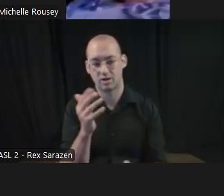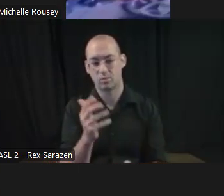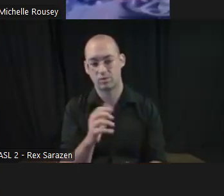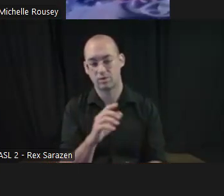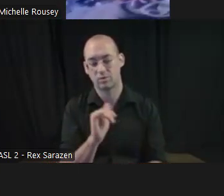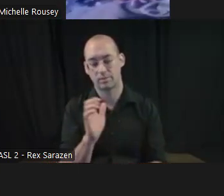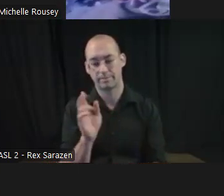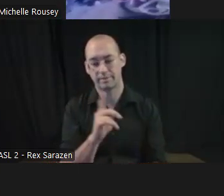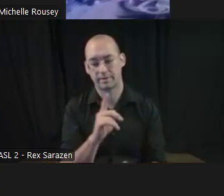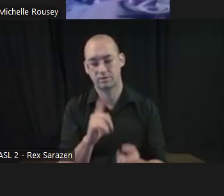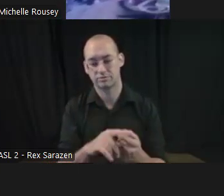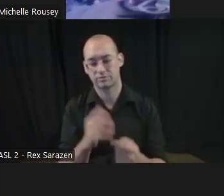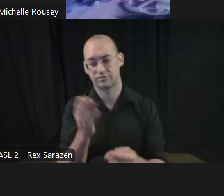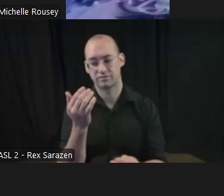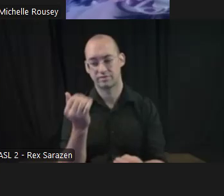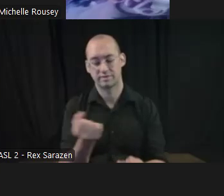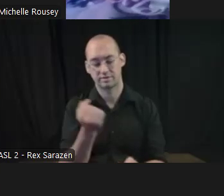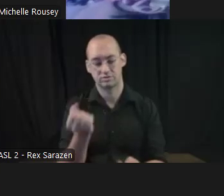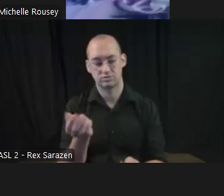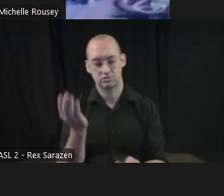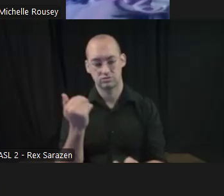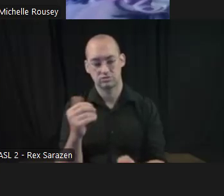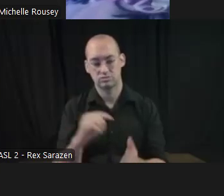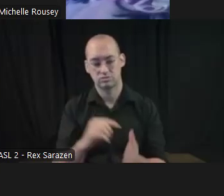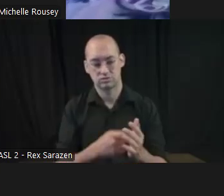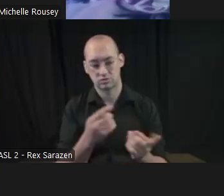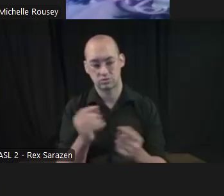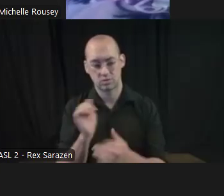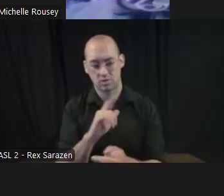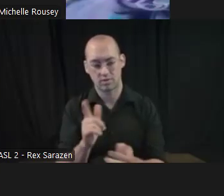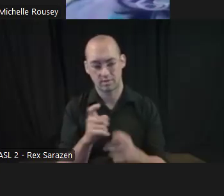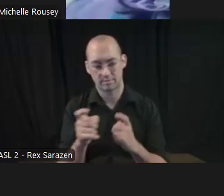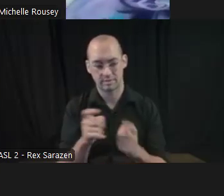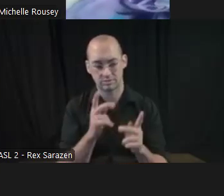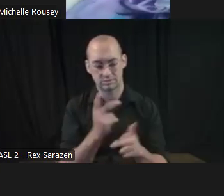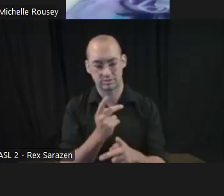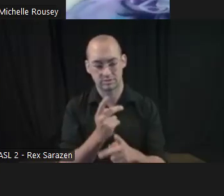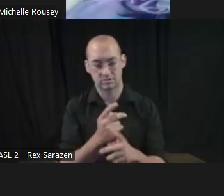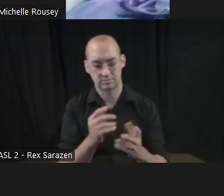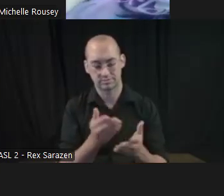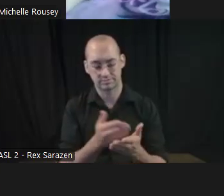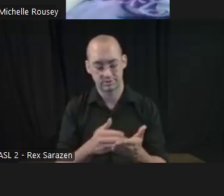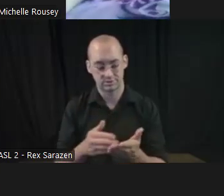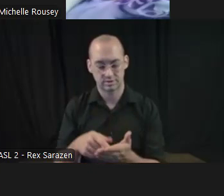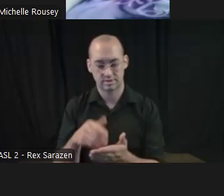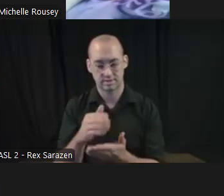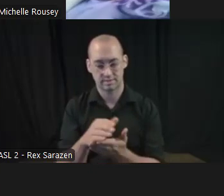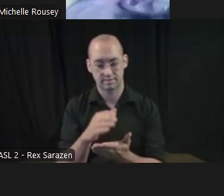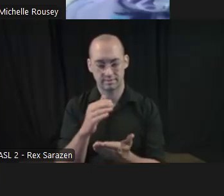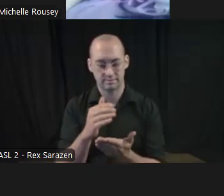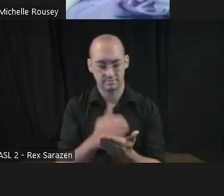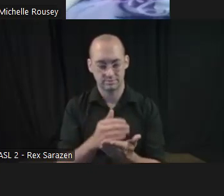to, 15 years ago when we started doing all these managed care components and lessons learned. And I think